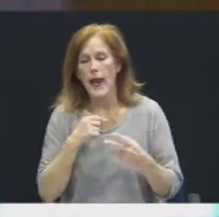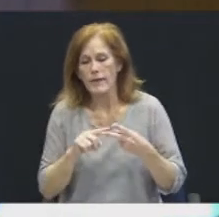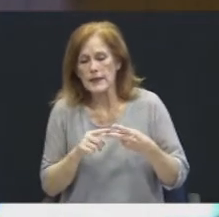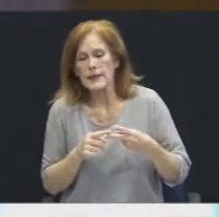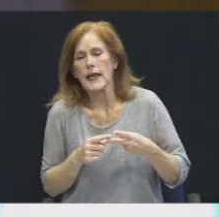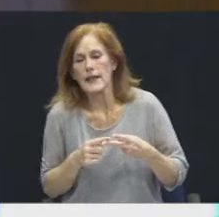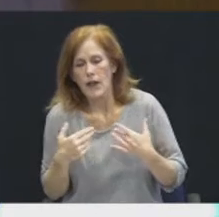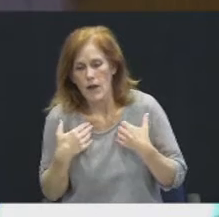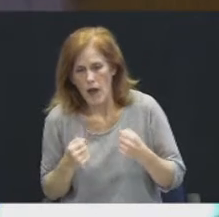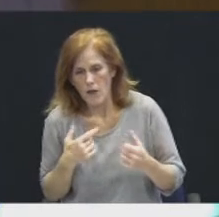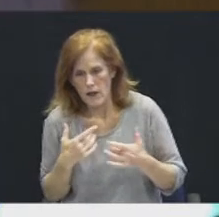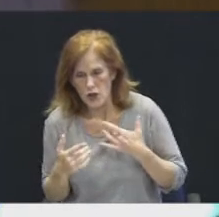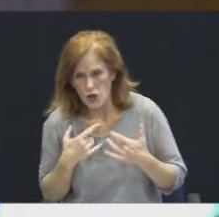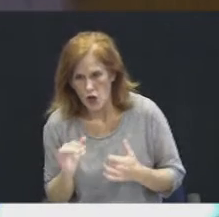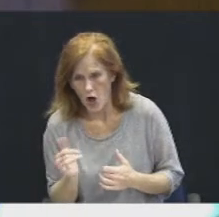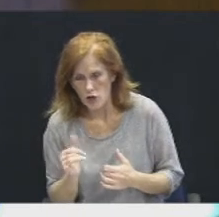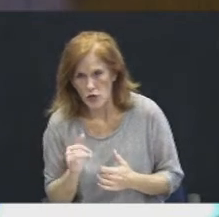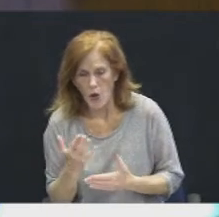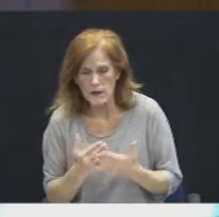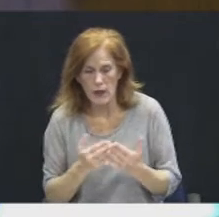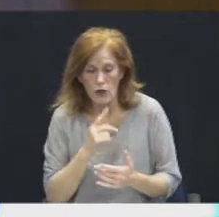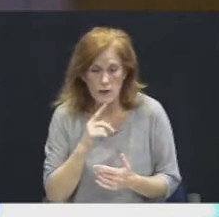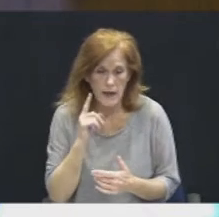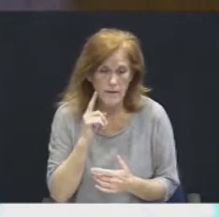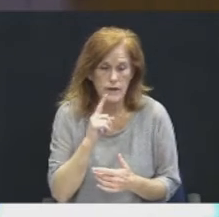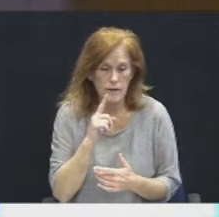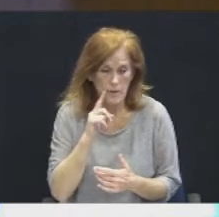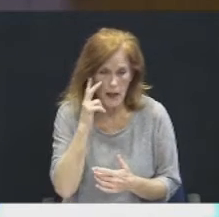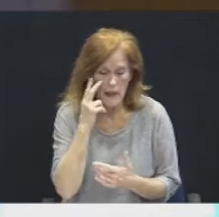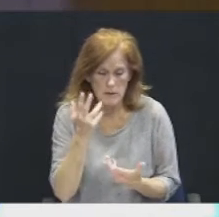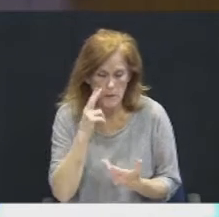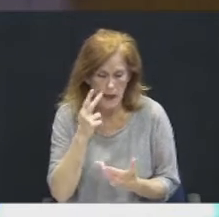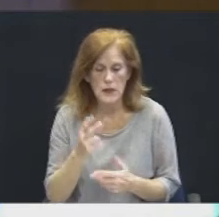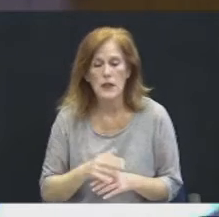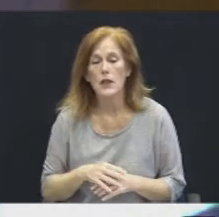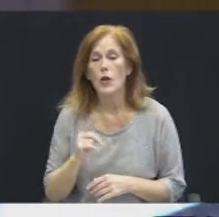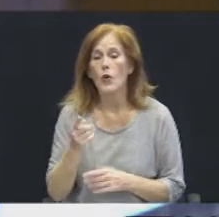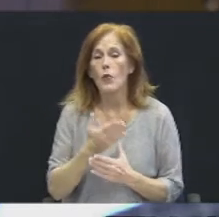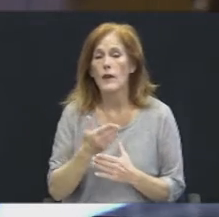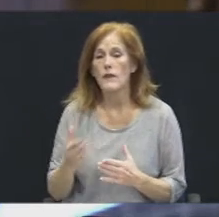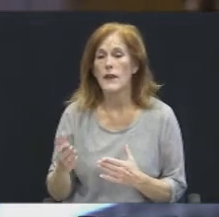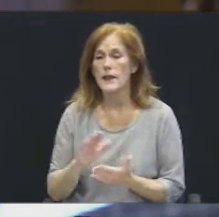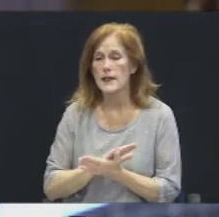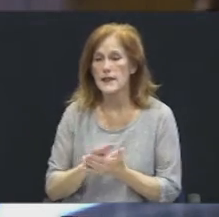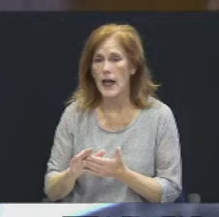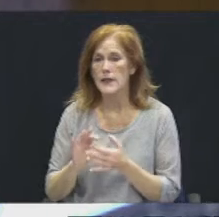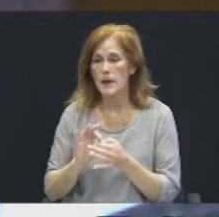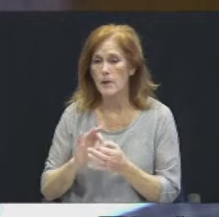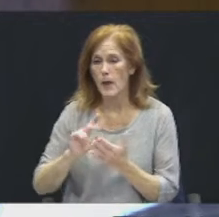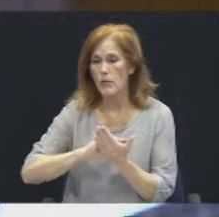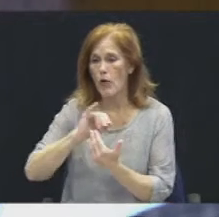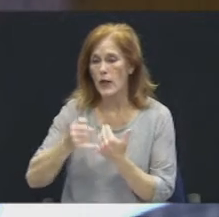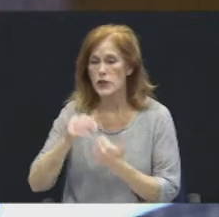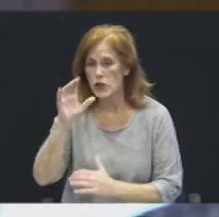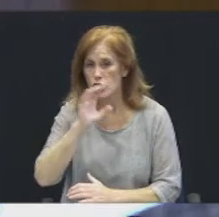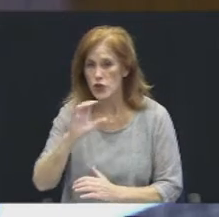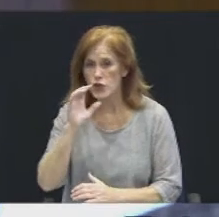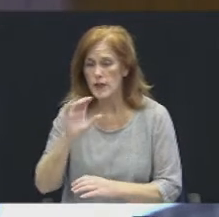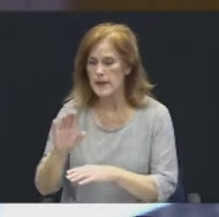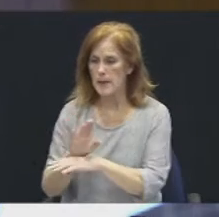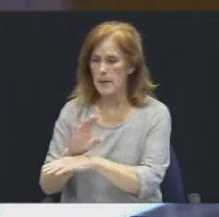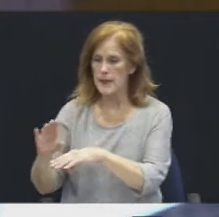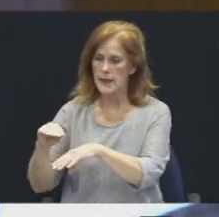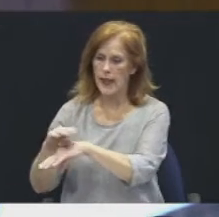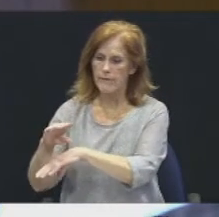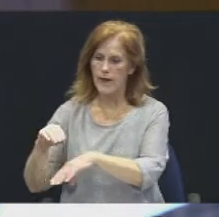concern, you know, as a part of that. But I also think the one thing that's really nice about Project Search is the Business Advisory Committee, because,